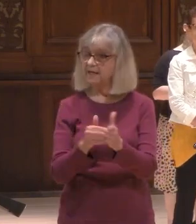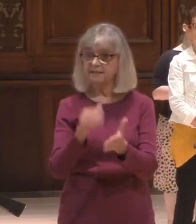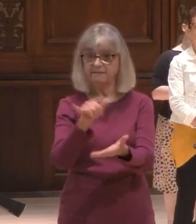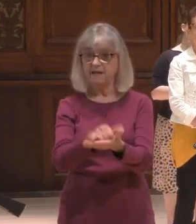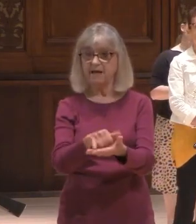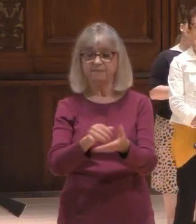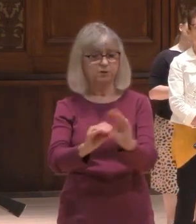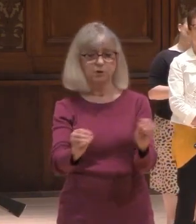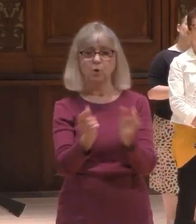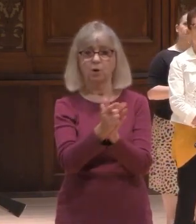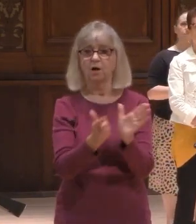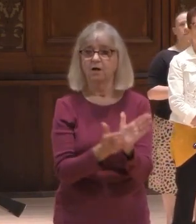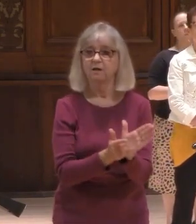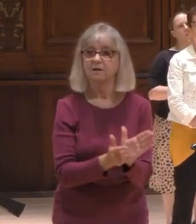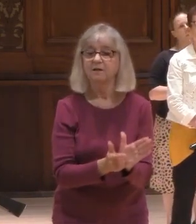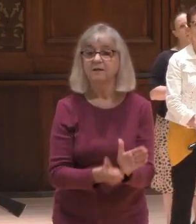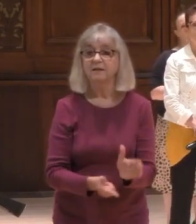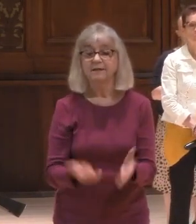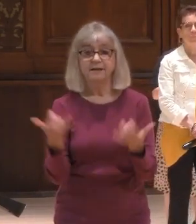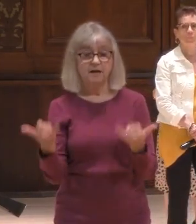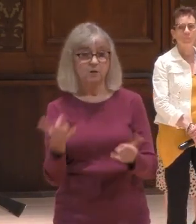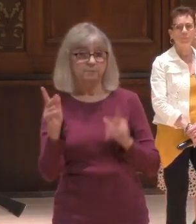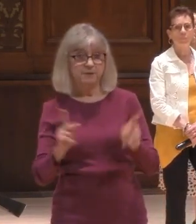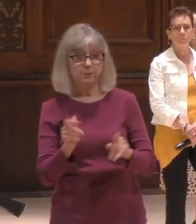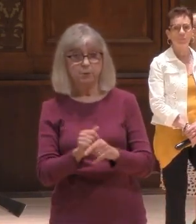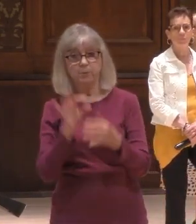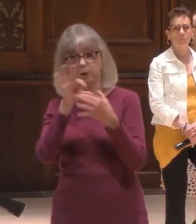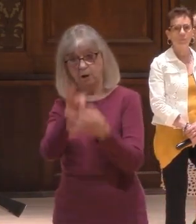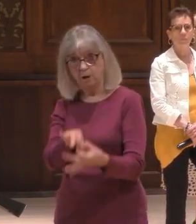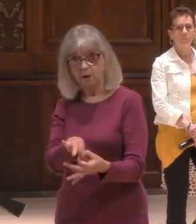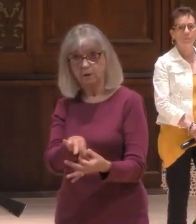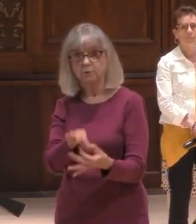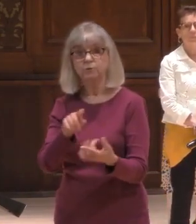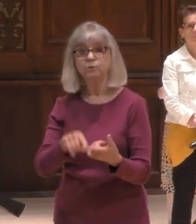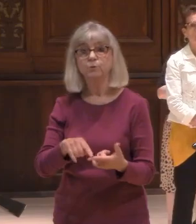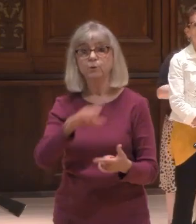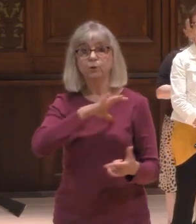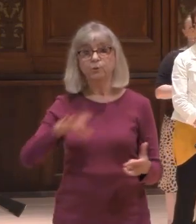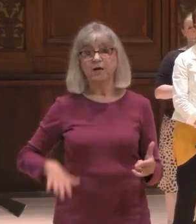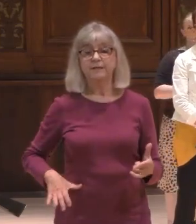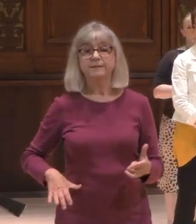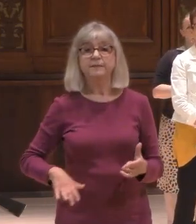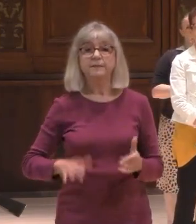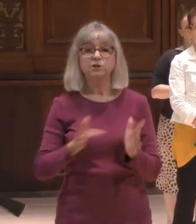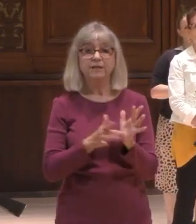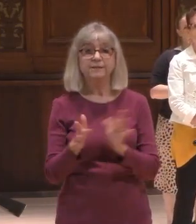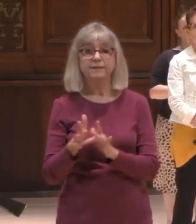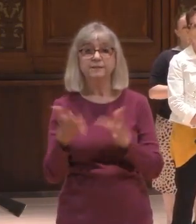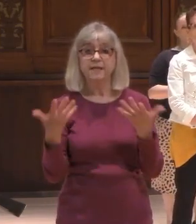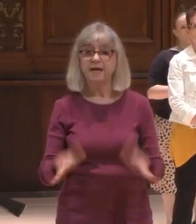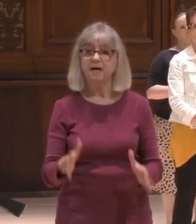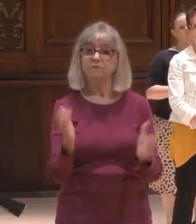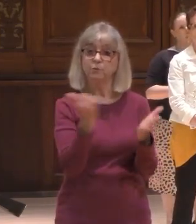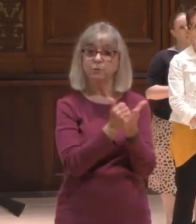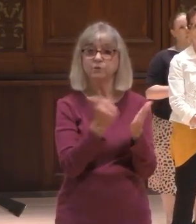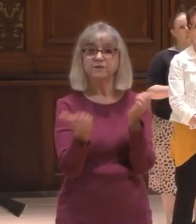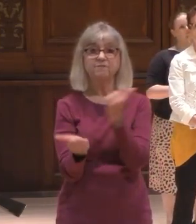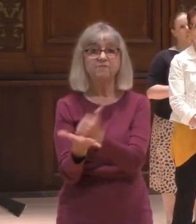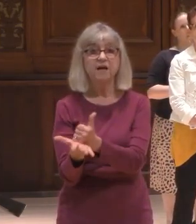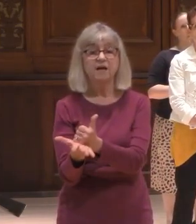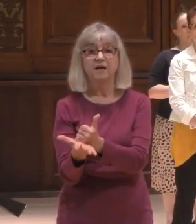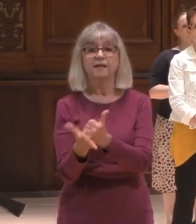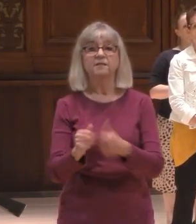law. Now those who belong to Christ Jesus have crucified their flesh with its passions